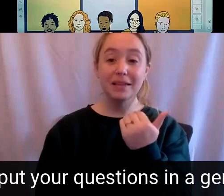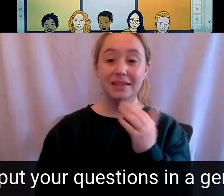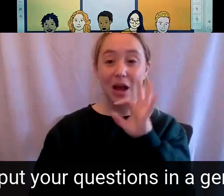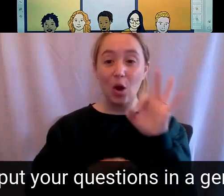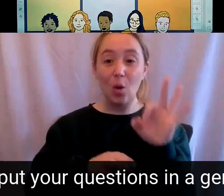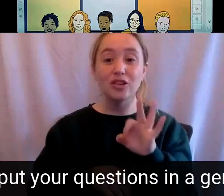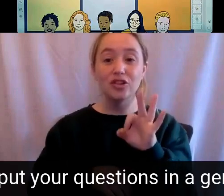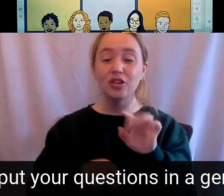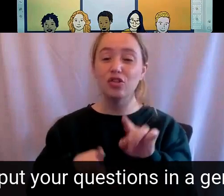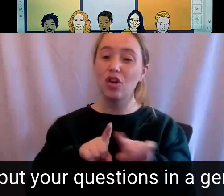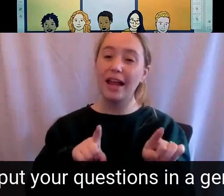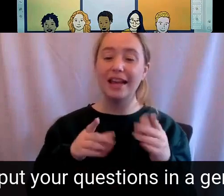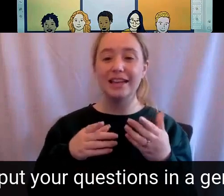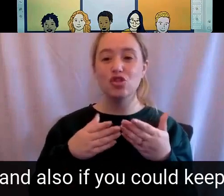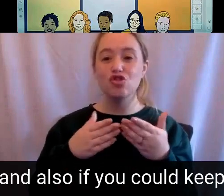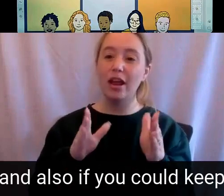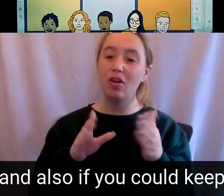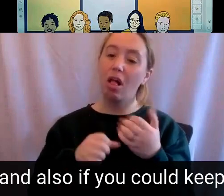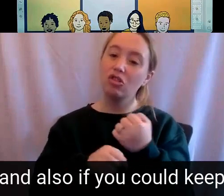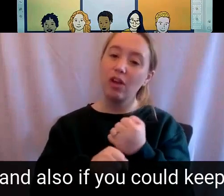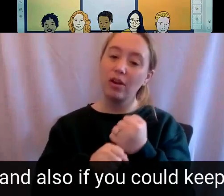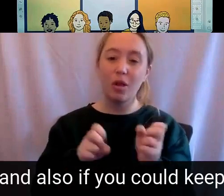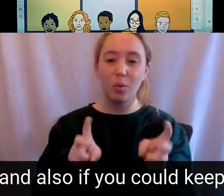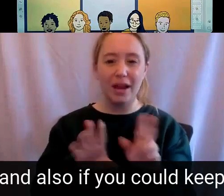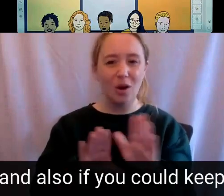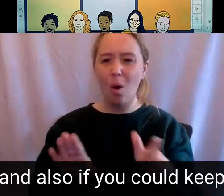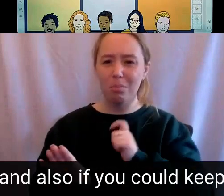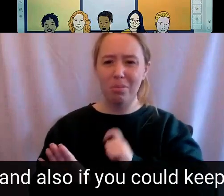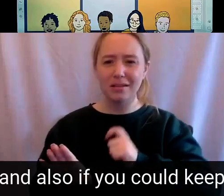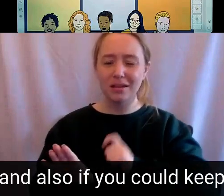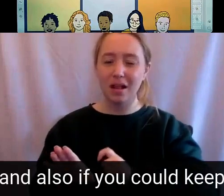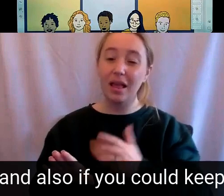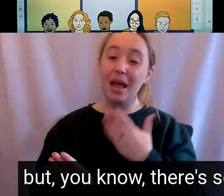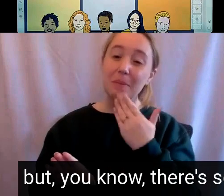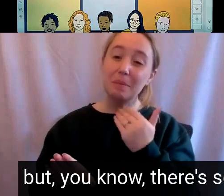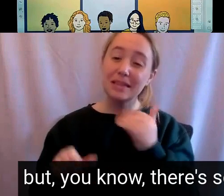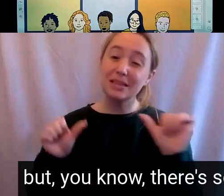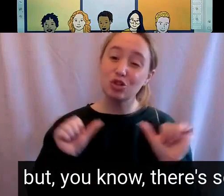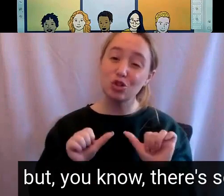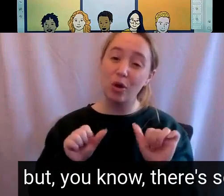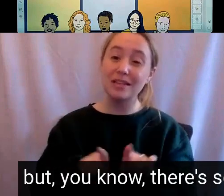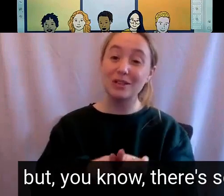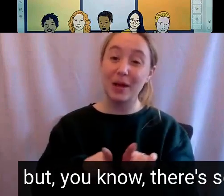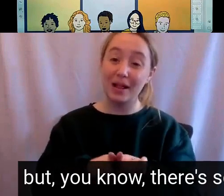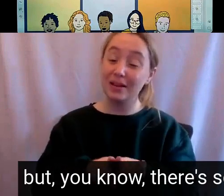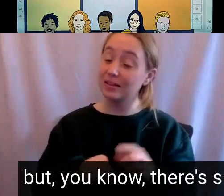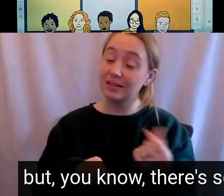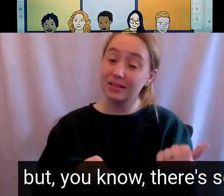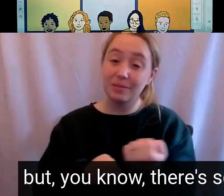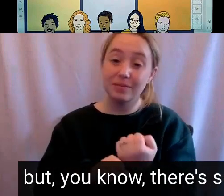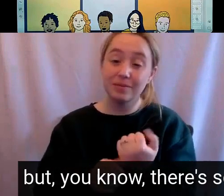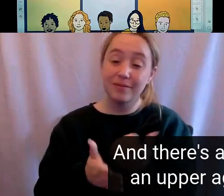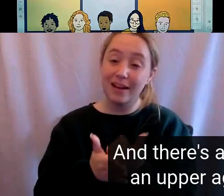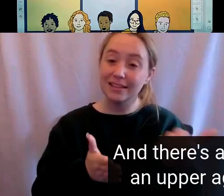rather than very personal. And also if you could keep them kind of short and to the point. But, you know, there's some great questions coming